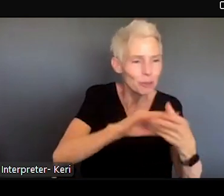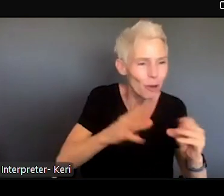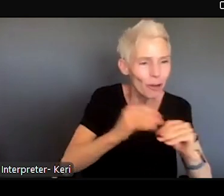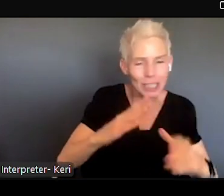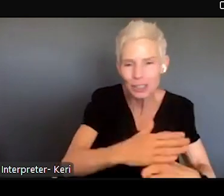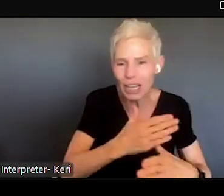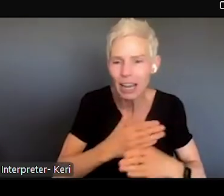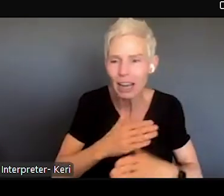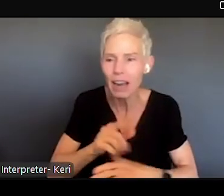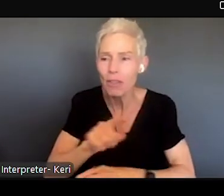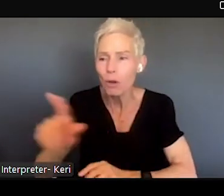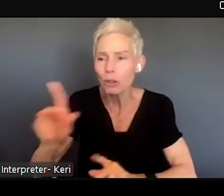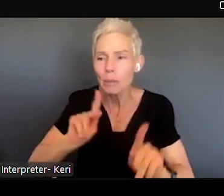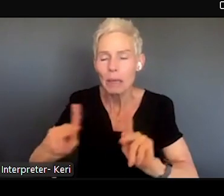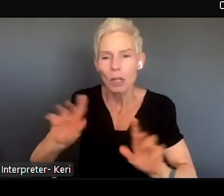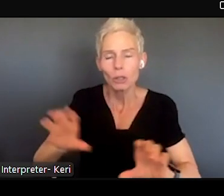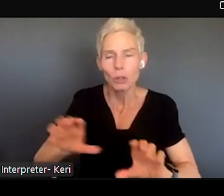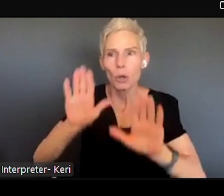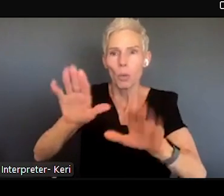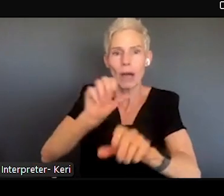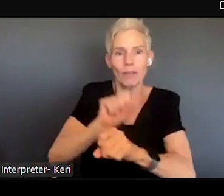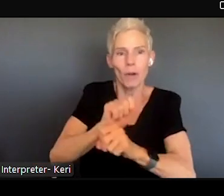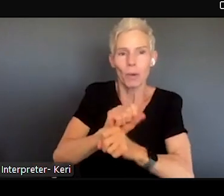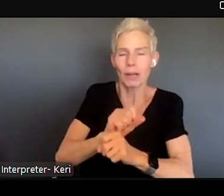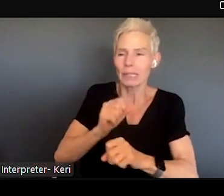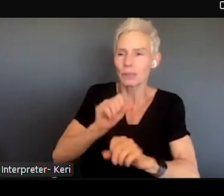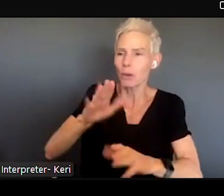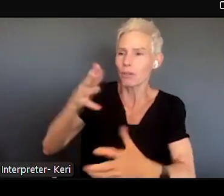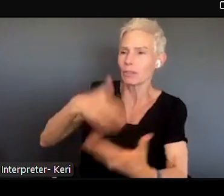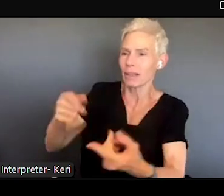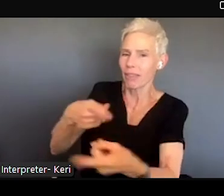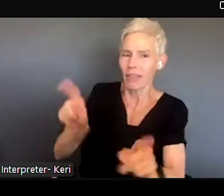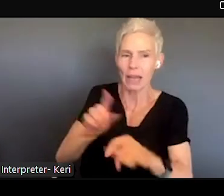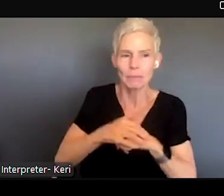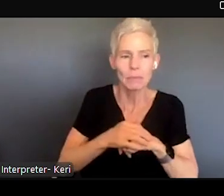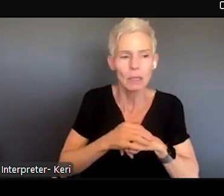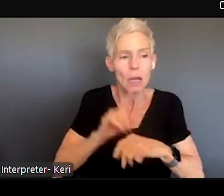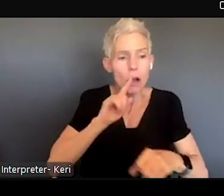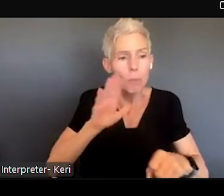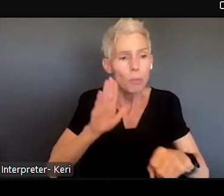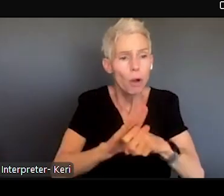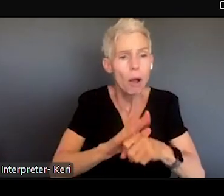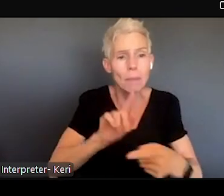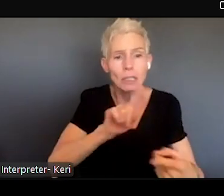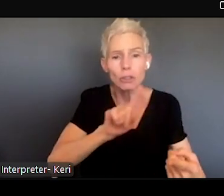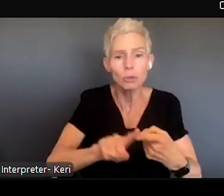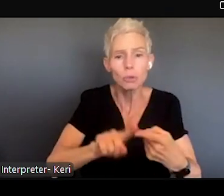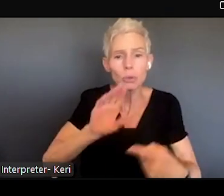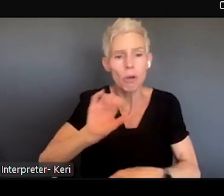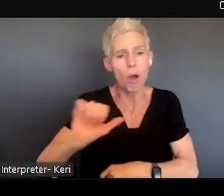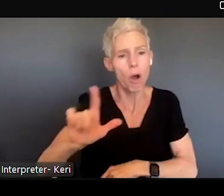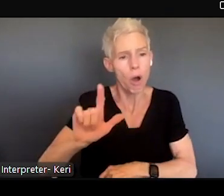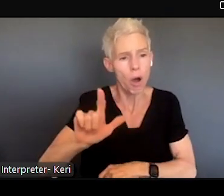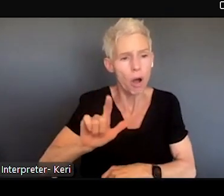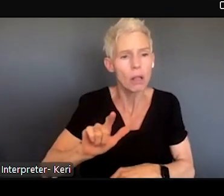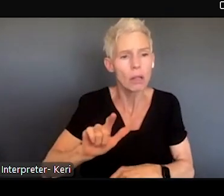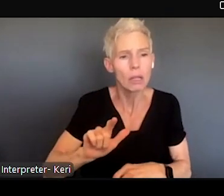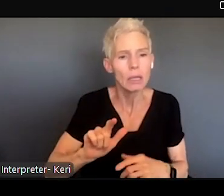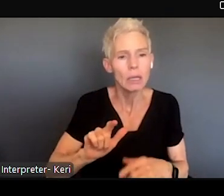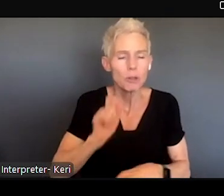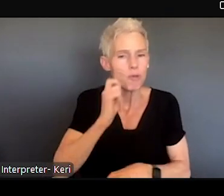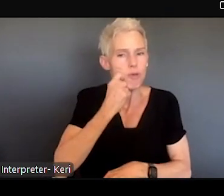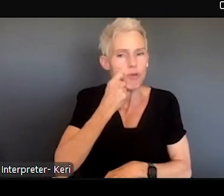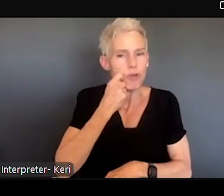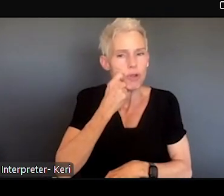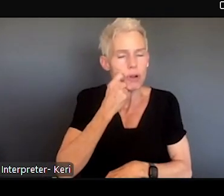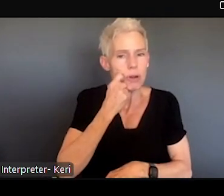around folks who are doing amazing work like this. So Promise to Call is something that is really cool and